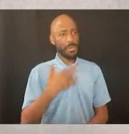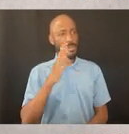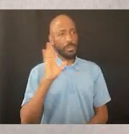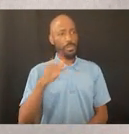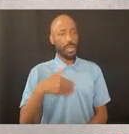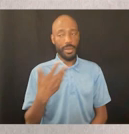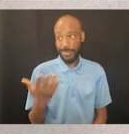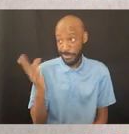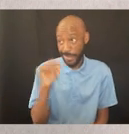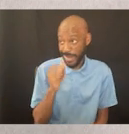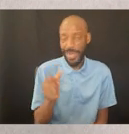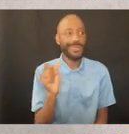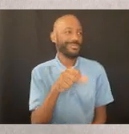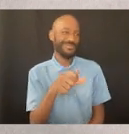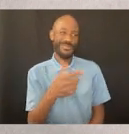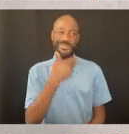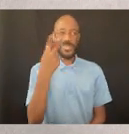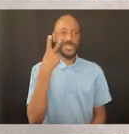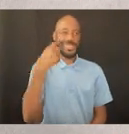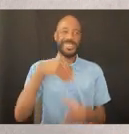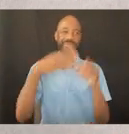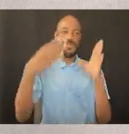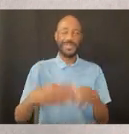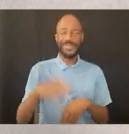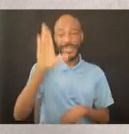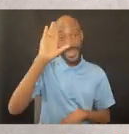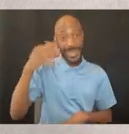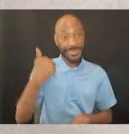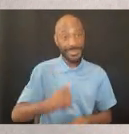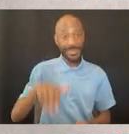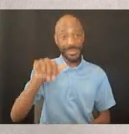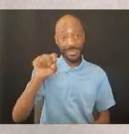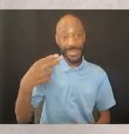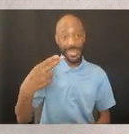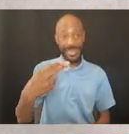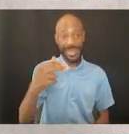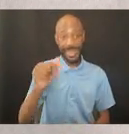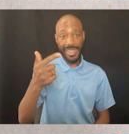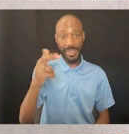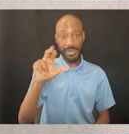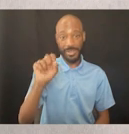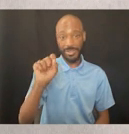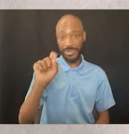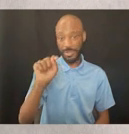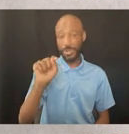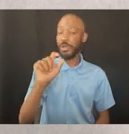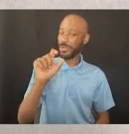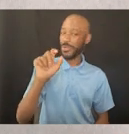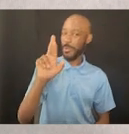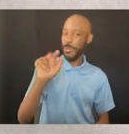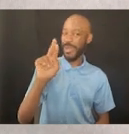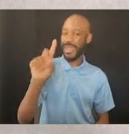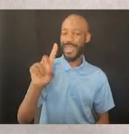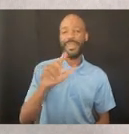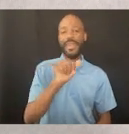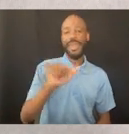know. It's why nice not? To see it in person. Hi, everyone. I'm Ash Hagerstrand. I'm a white and Asian non-binary person with short brown hair,